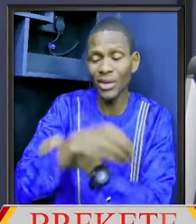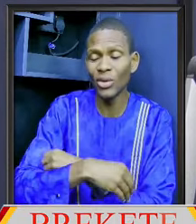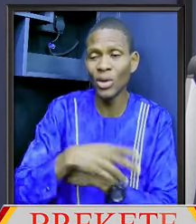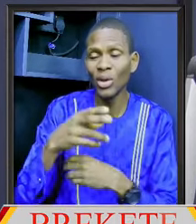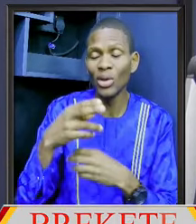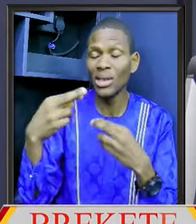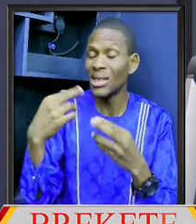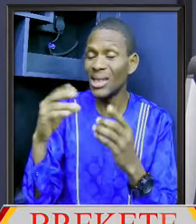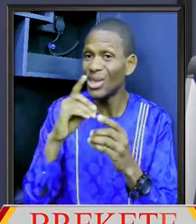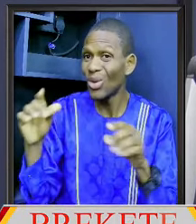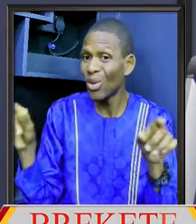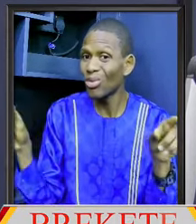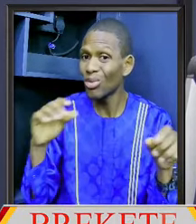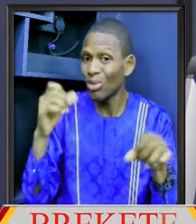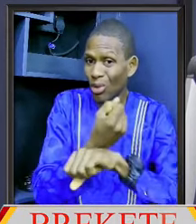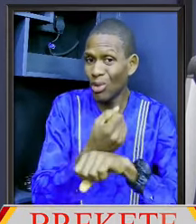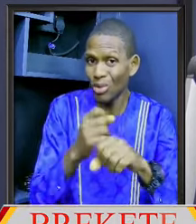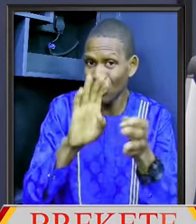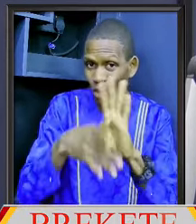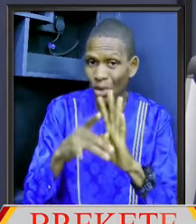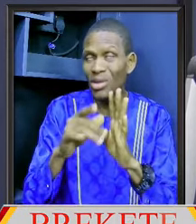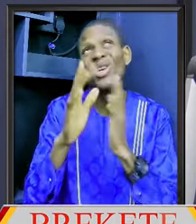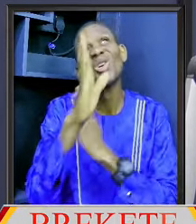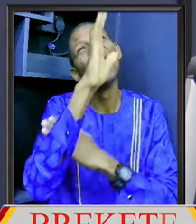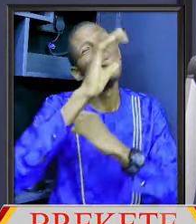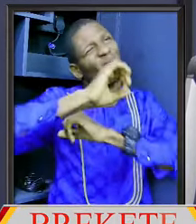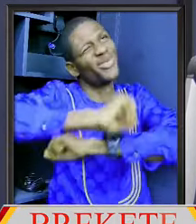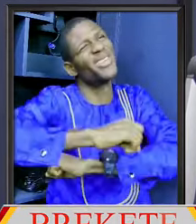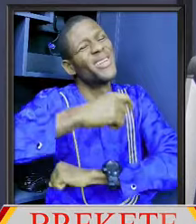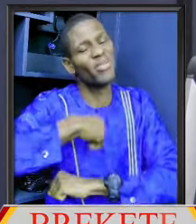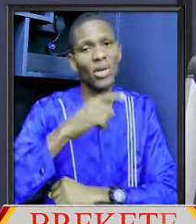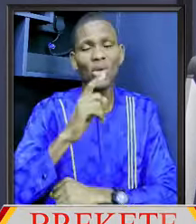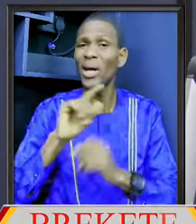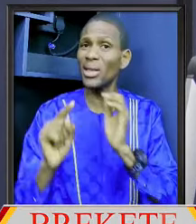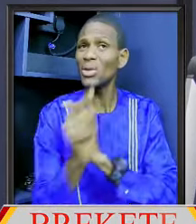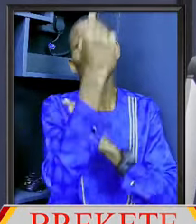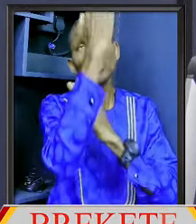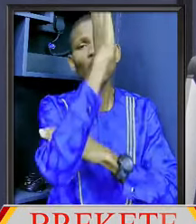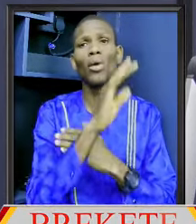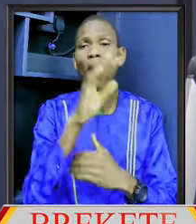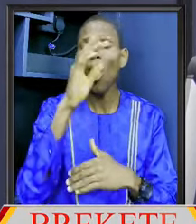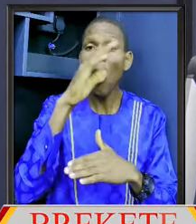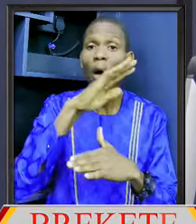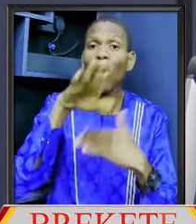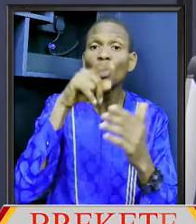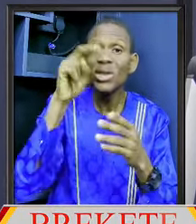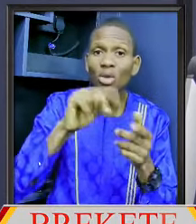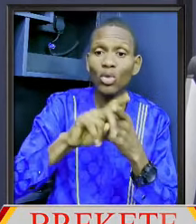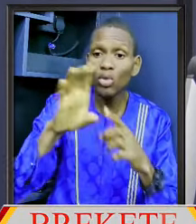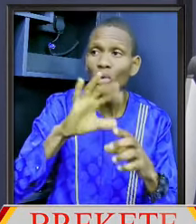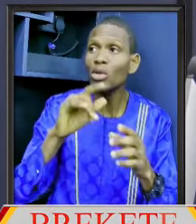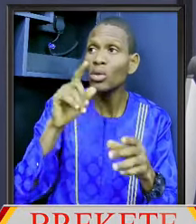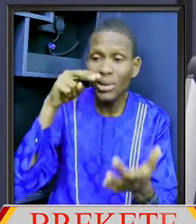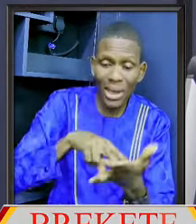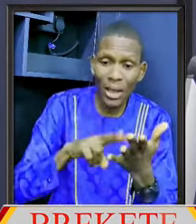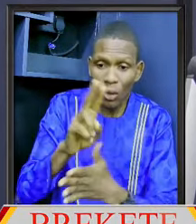protect me. You are insulting God. All you need do is just stand up and walk out.